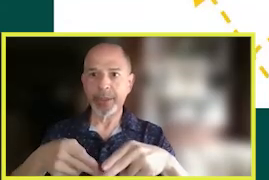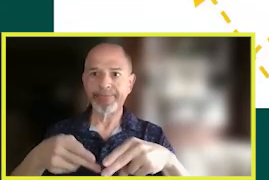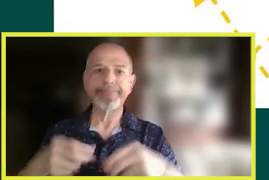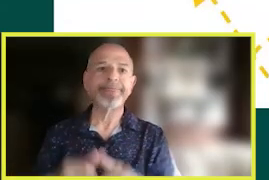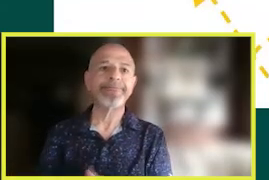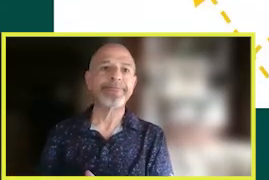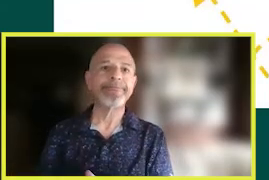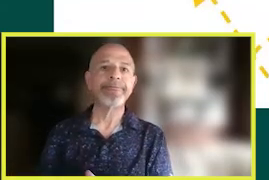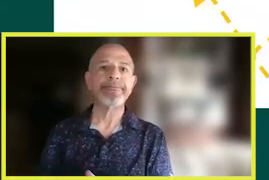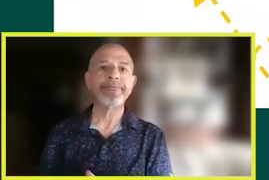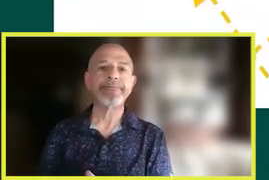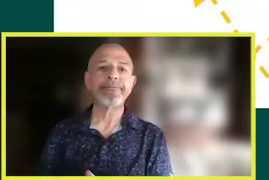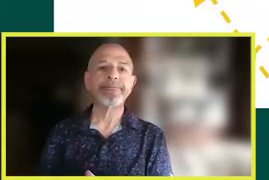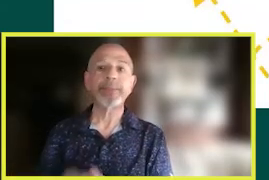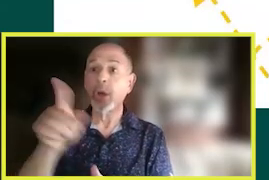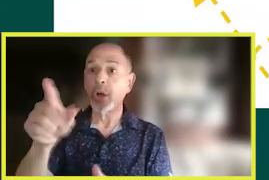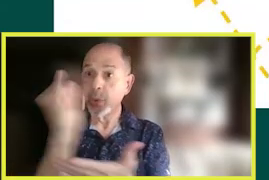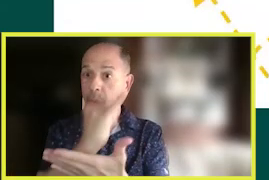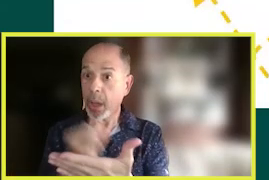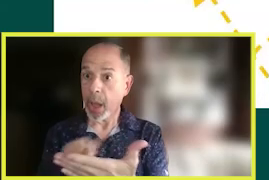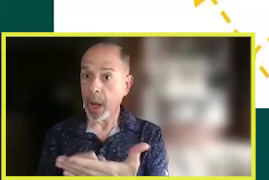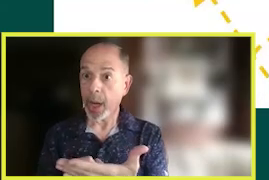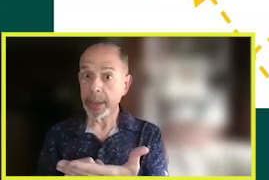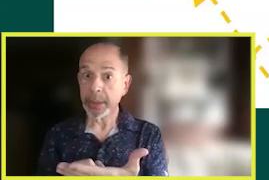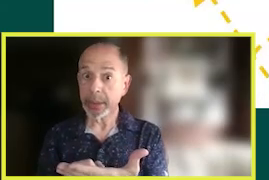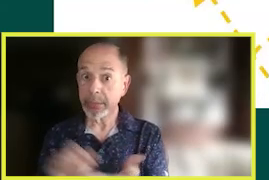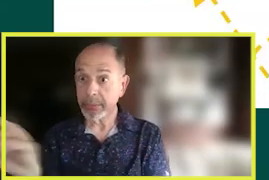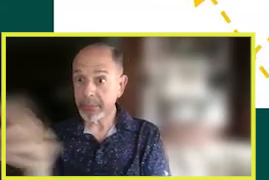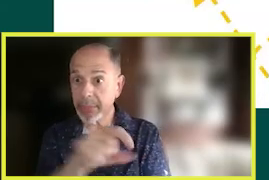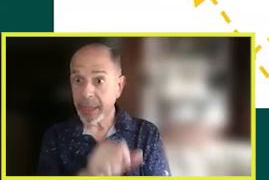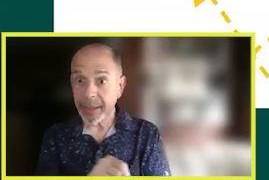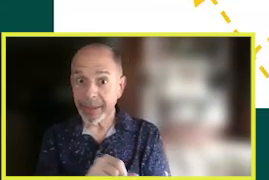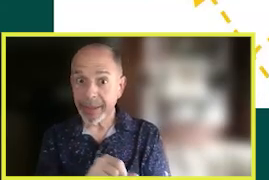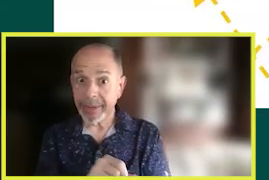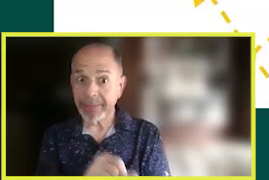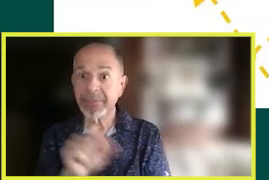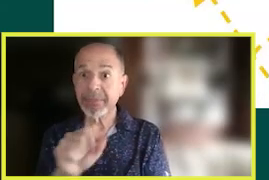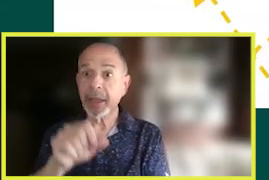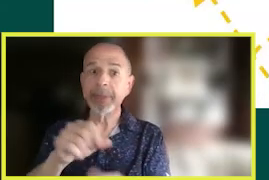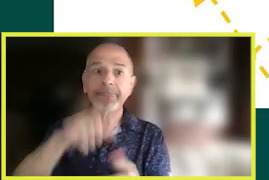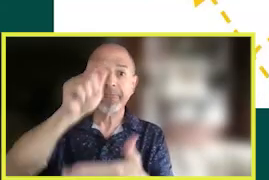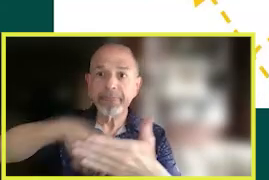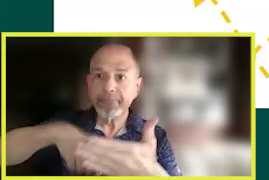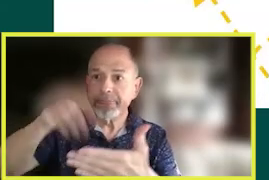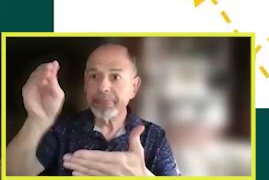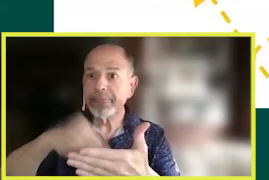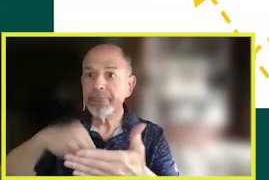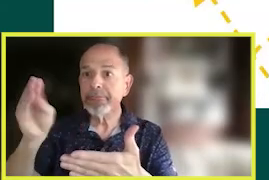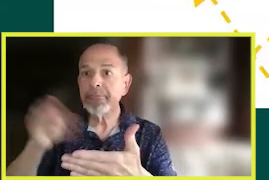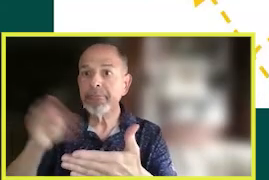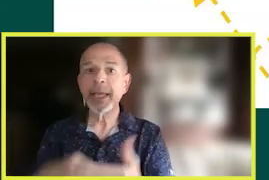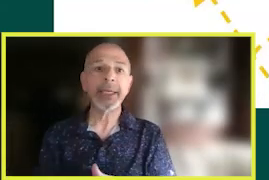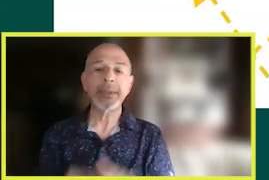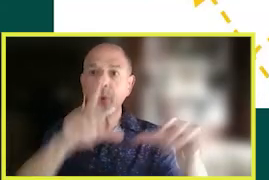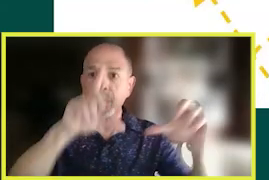Are you an artist? I know many of you in this room are artists. You may paint or you may photograph Rhode Island scenery